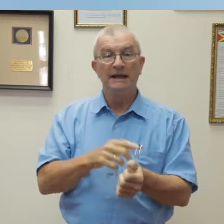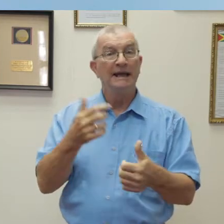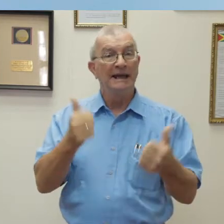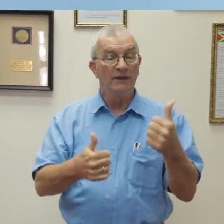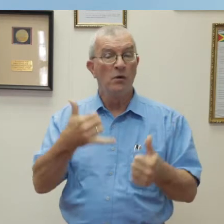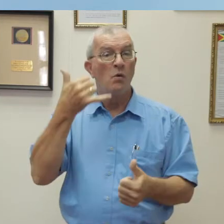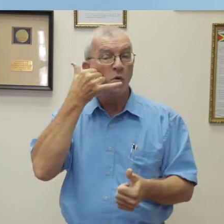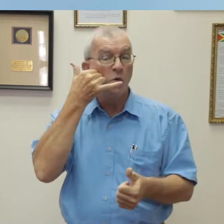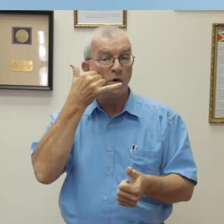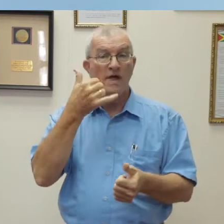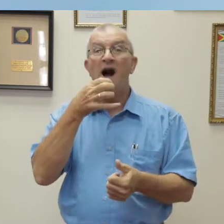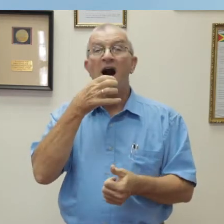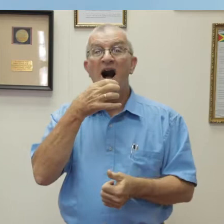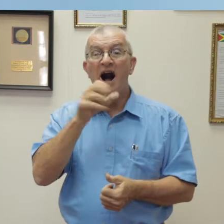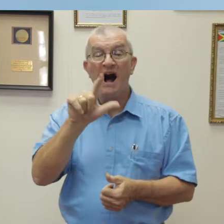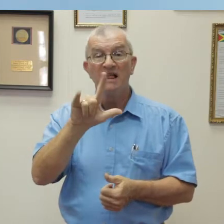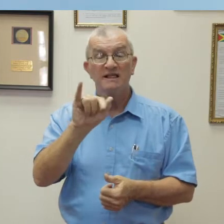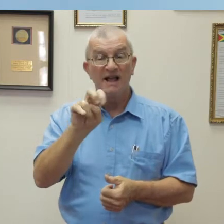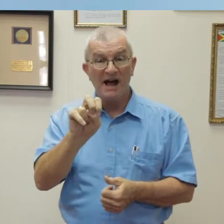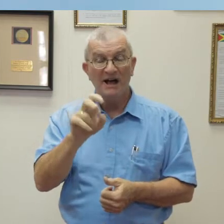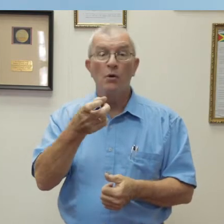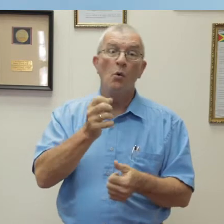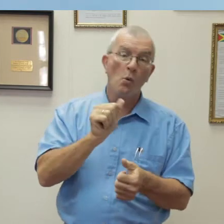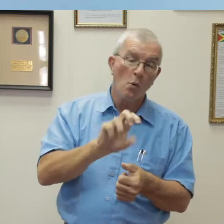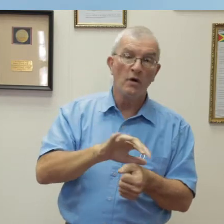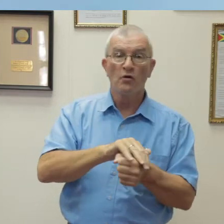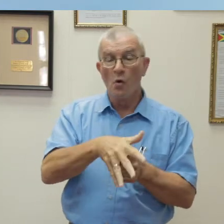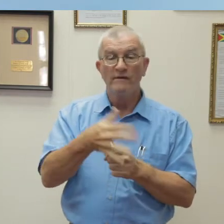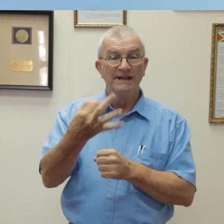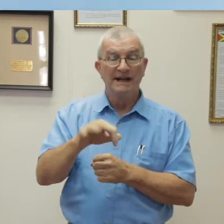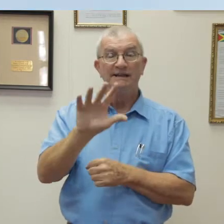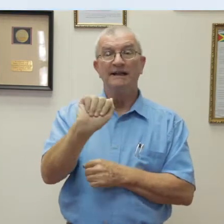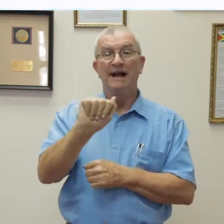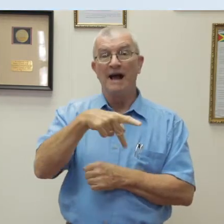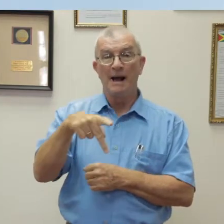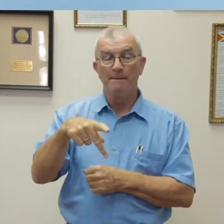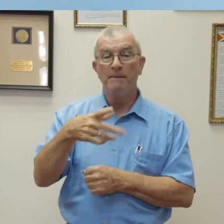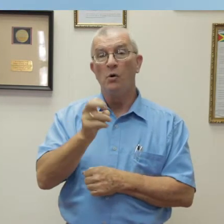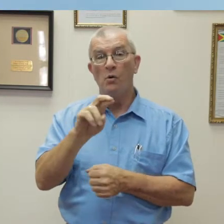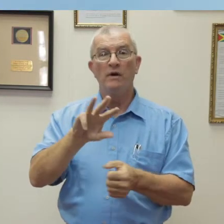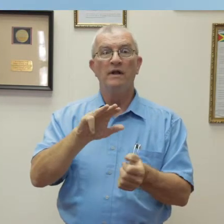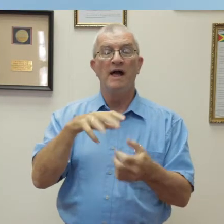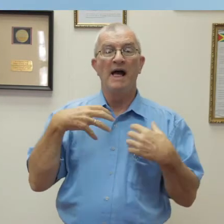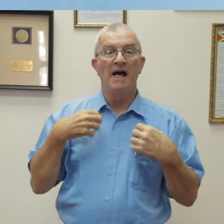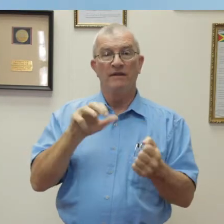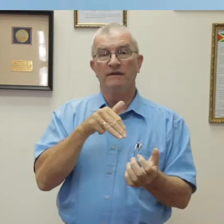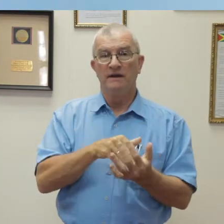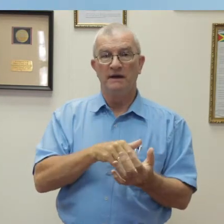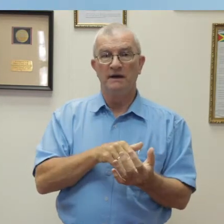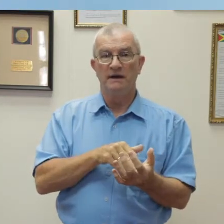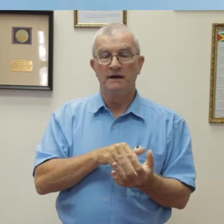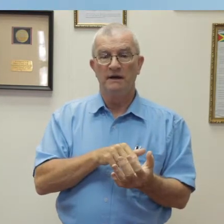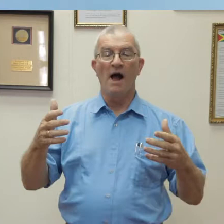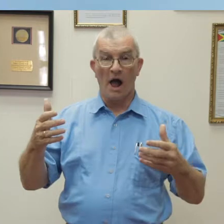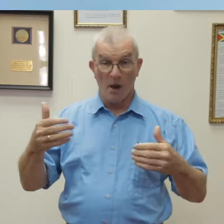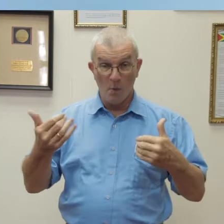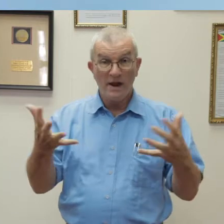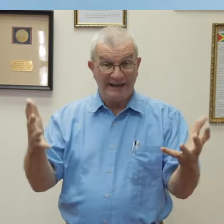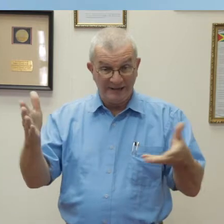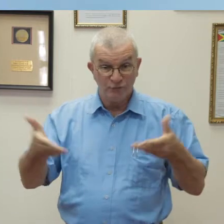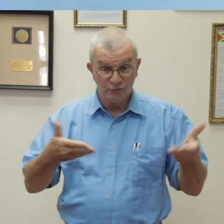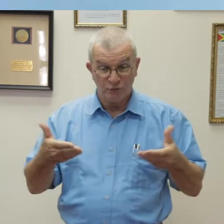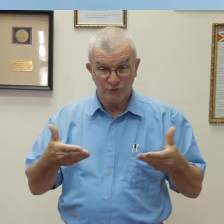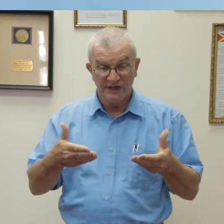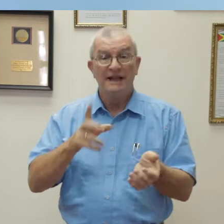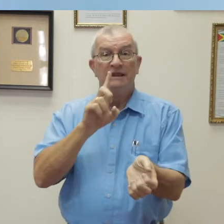the COVID-19 app, and the nearest health facility. Allow me to introduce